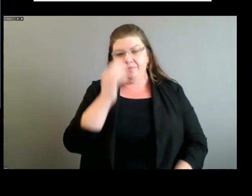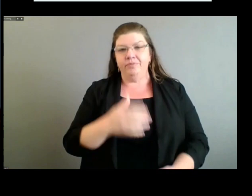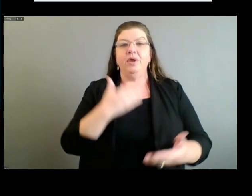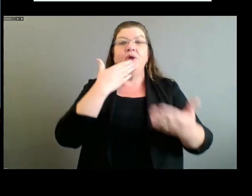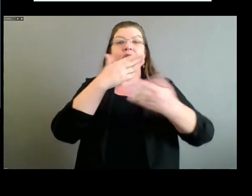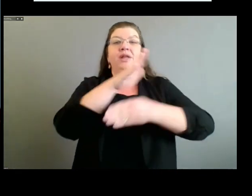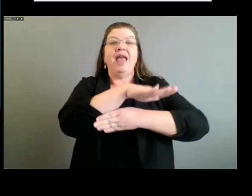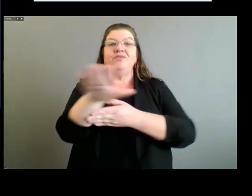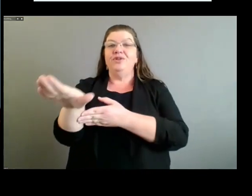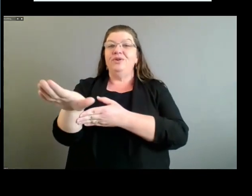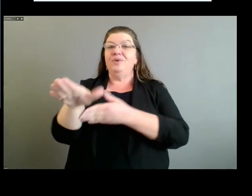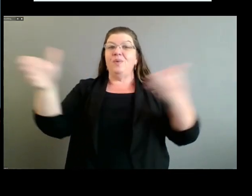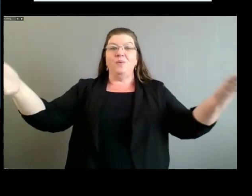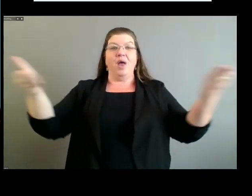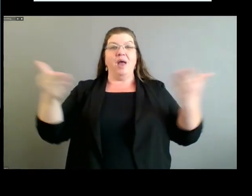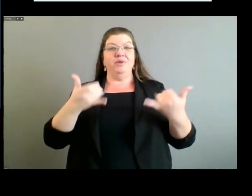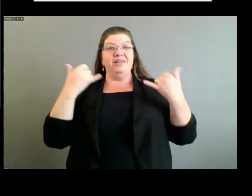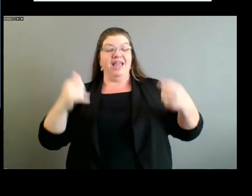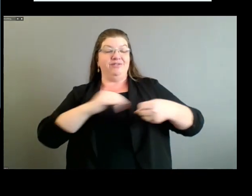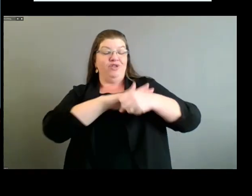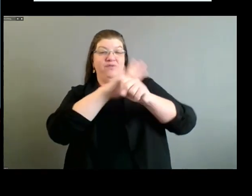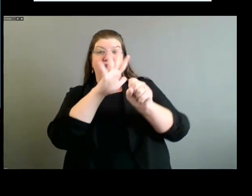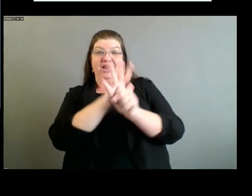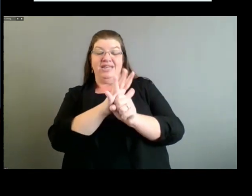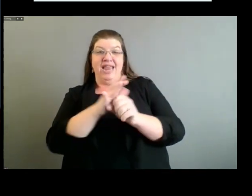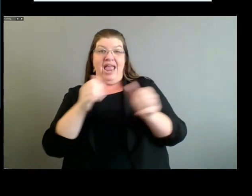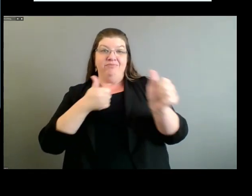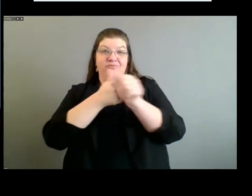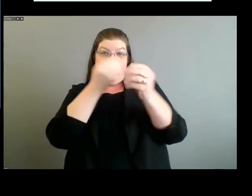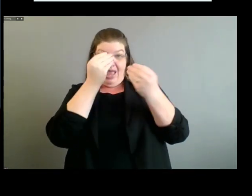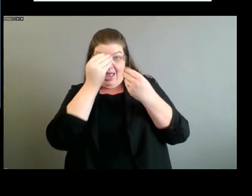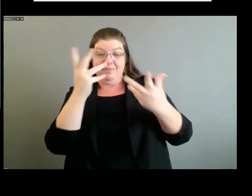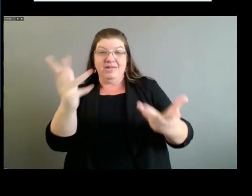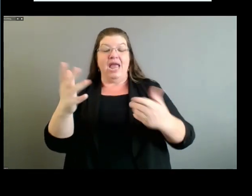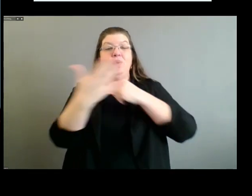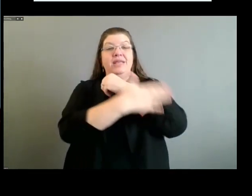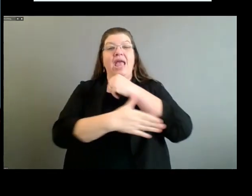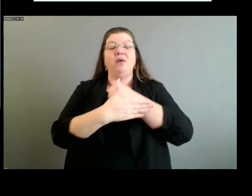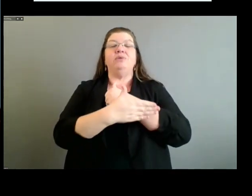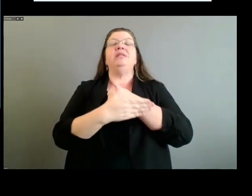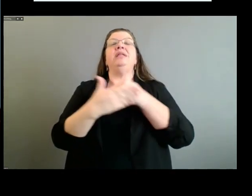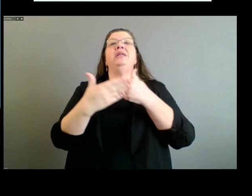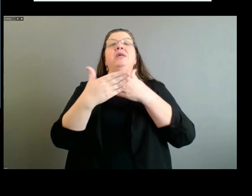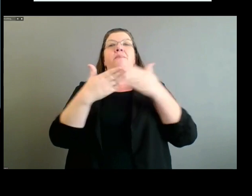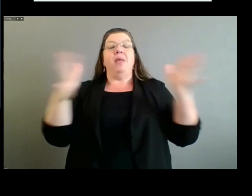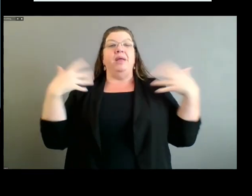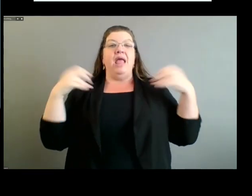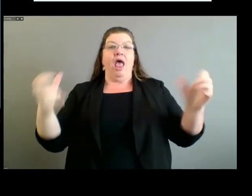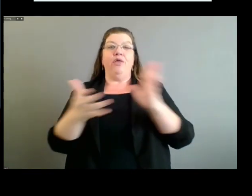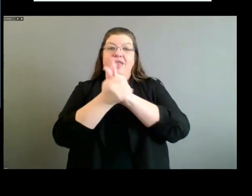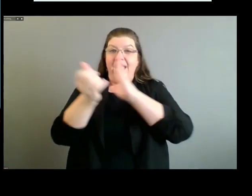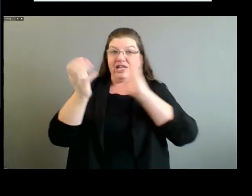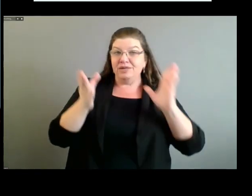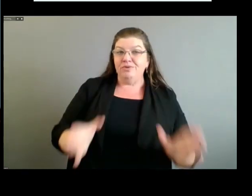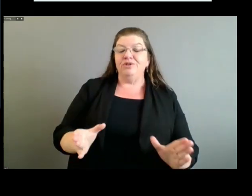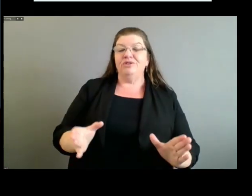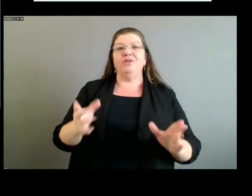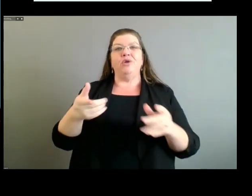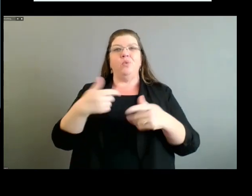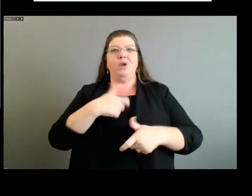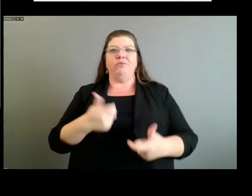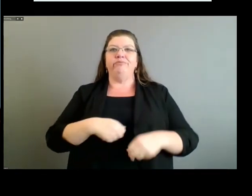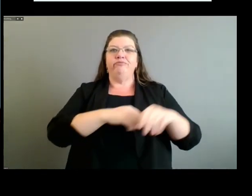Good afternoon and welcome to today's COVID-19 update with the county's public health experts coming to you from the safety of their